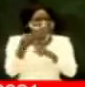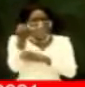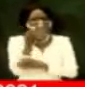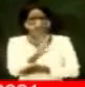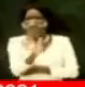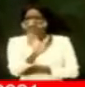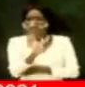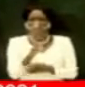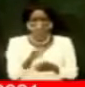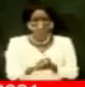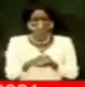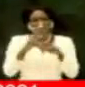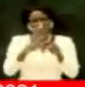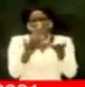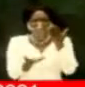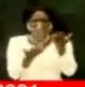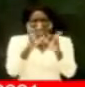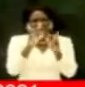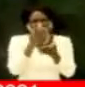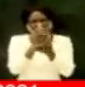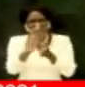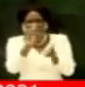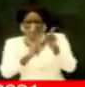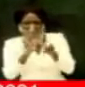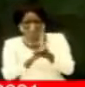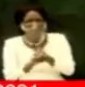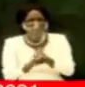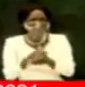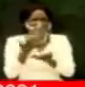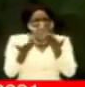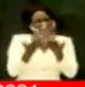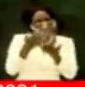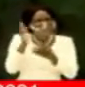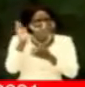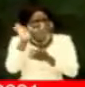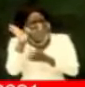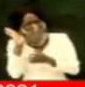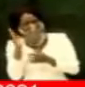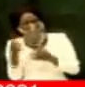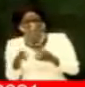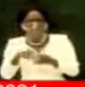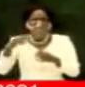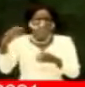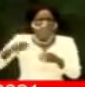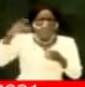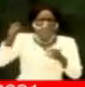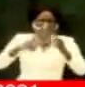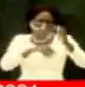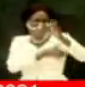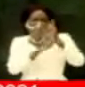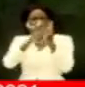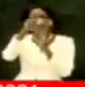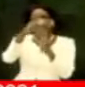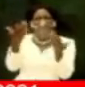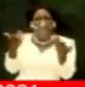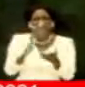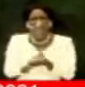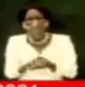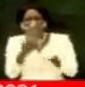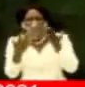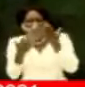effects. But for a few, there are still some mild side effects, like fever, body pains, headache. For